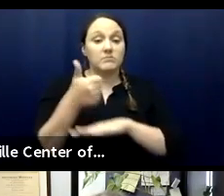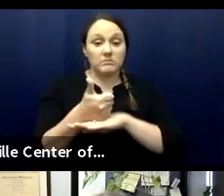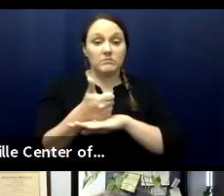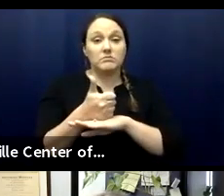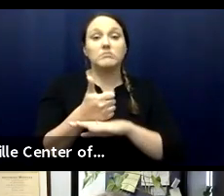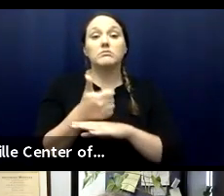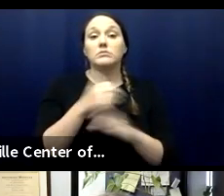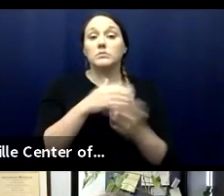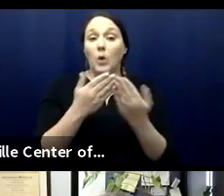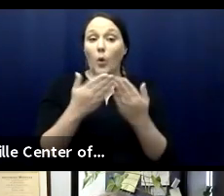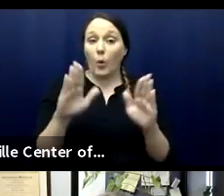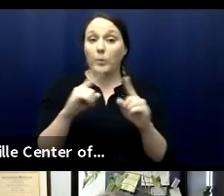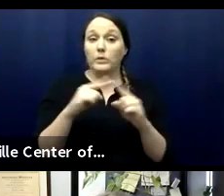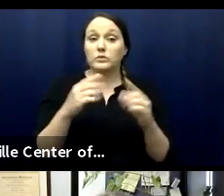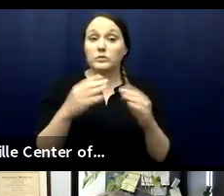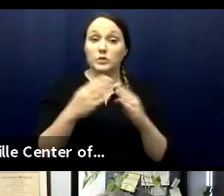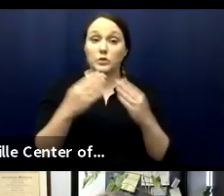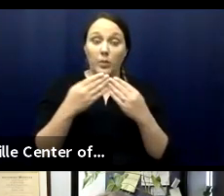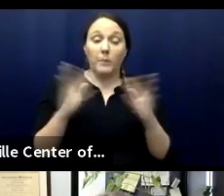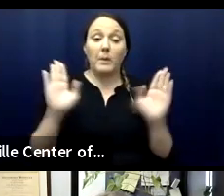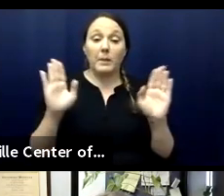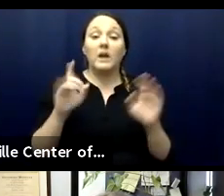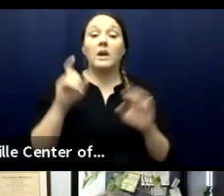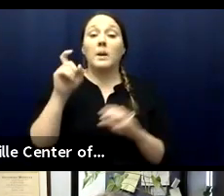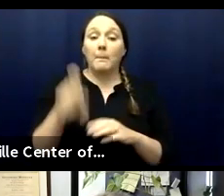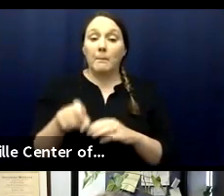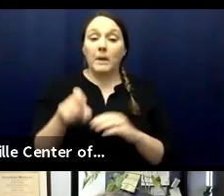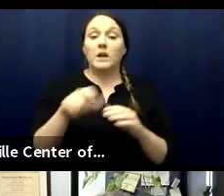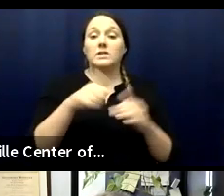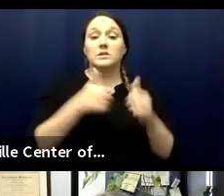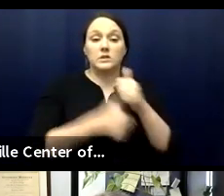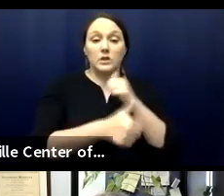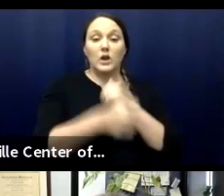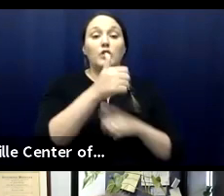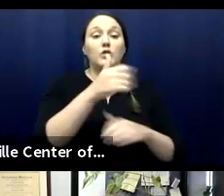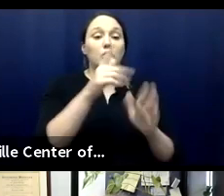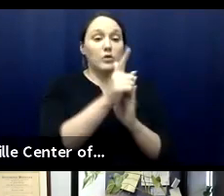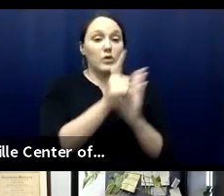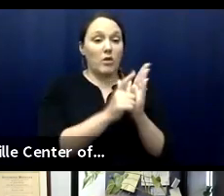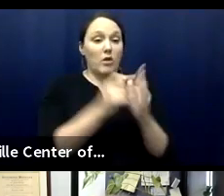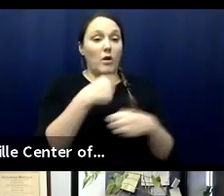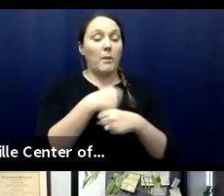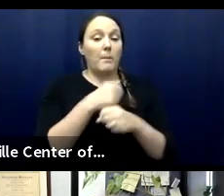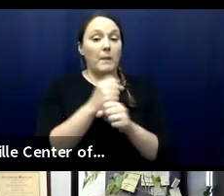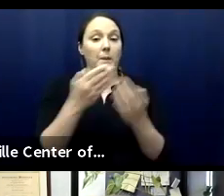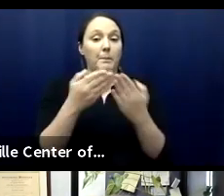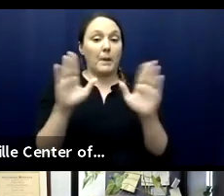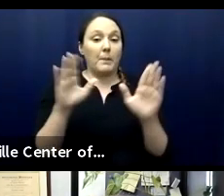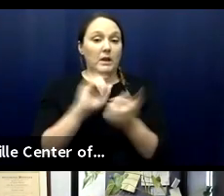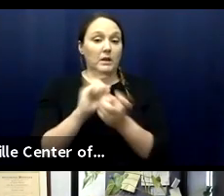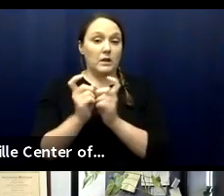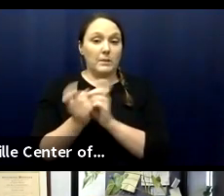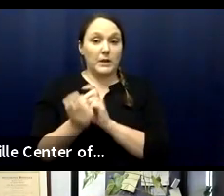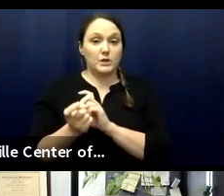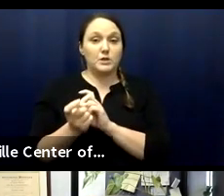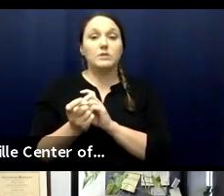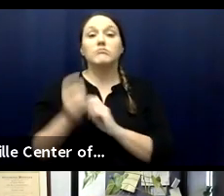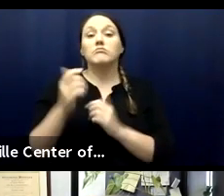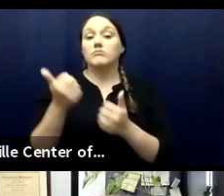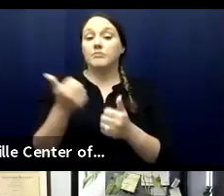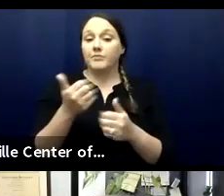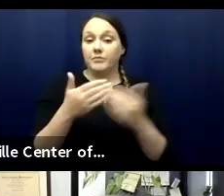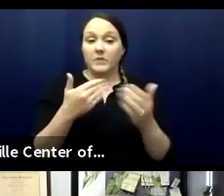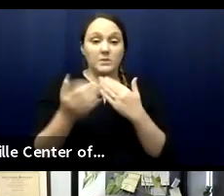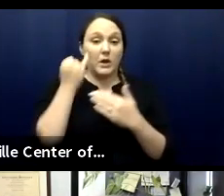that are open to the public must, by law, make public accommodations. Even establishments located on